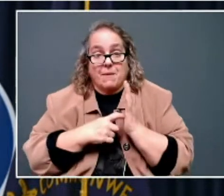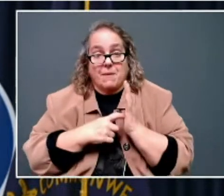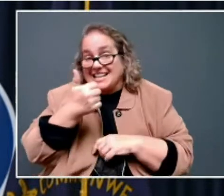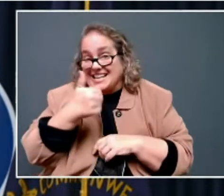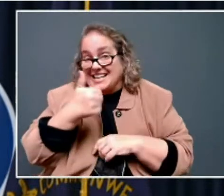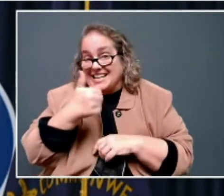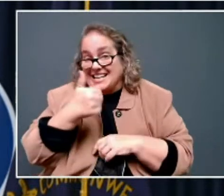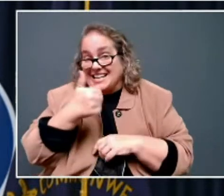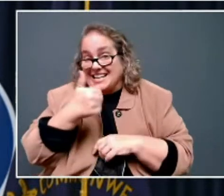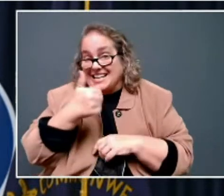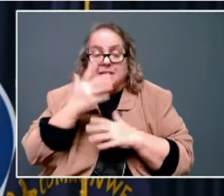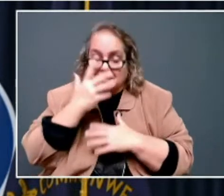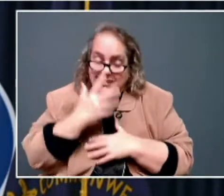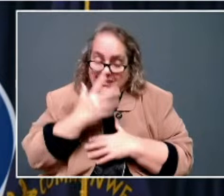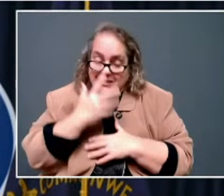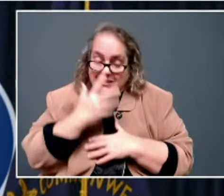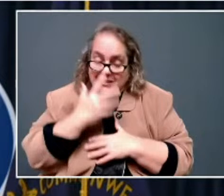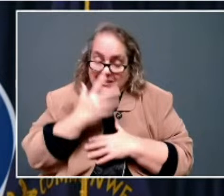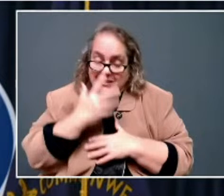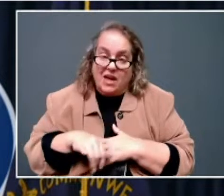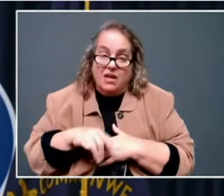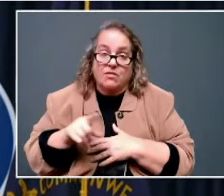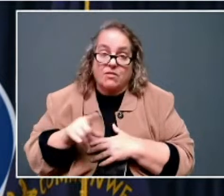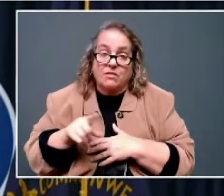sadly, that there is